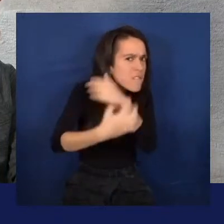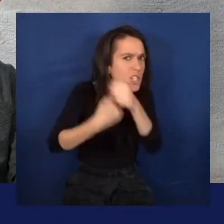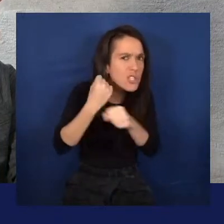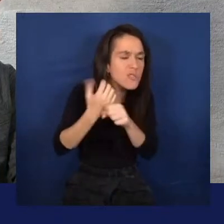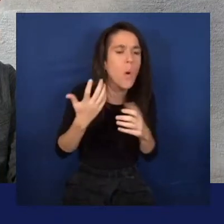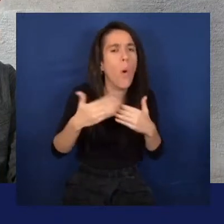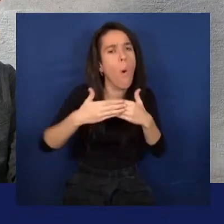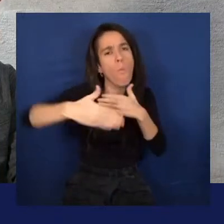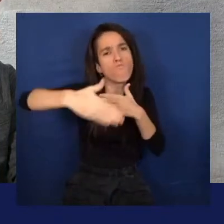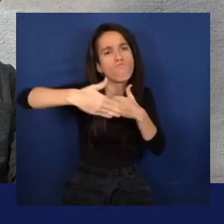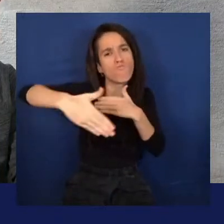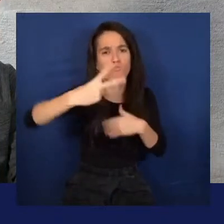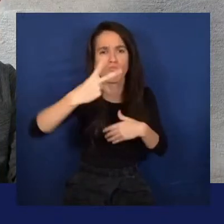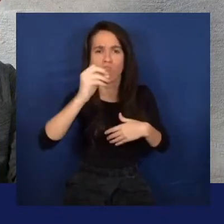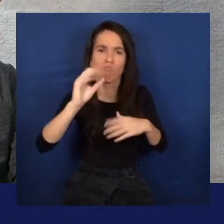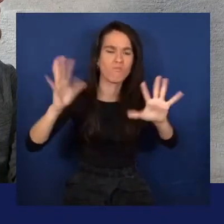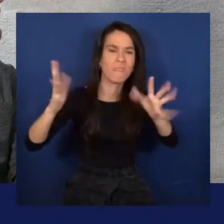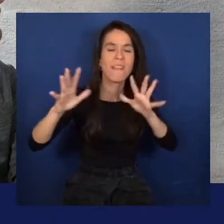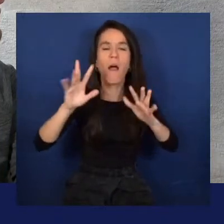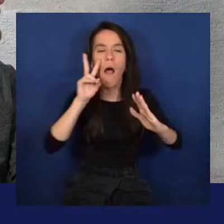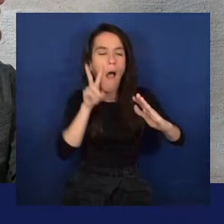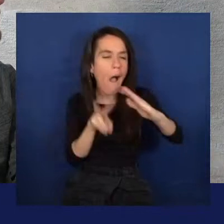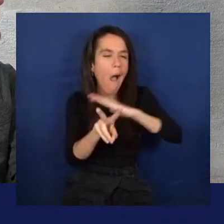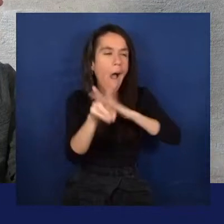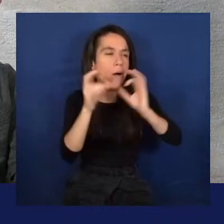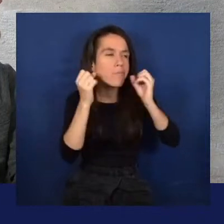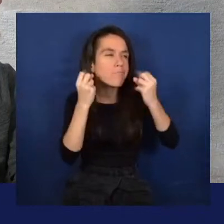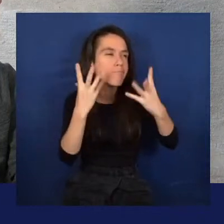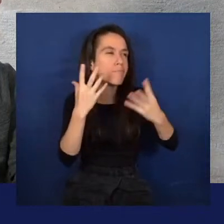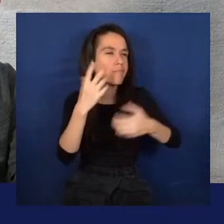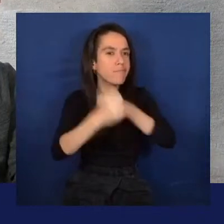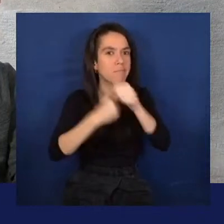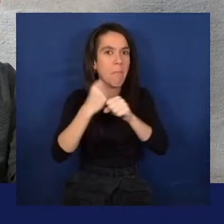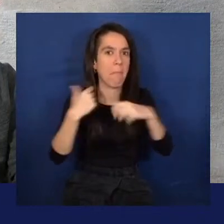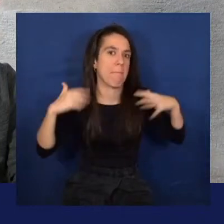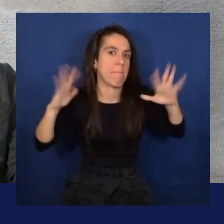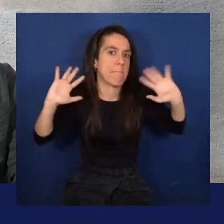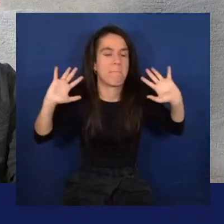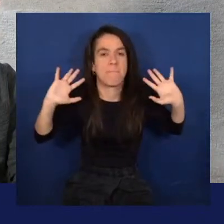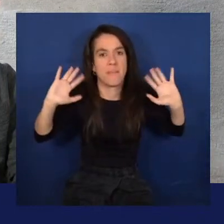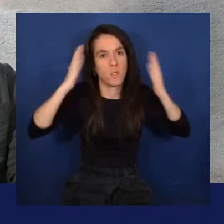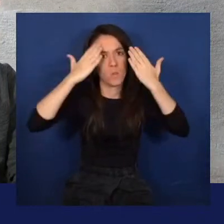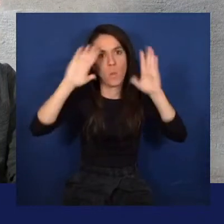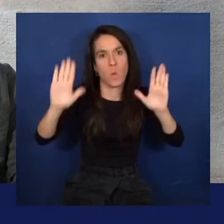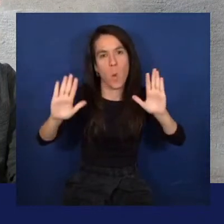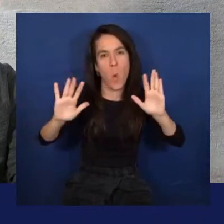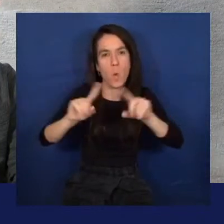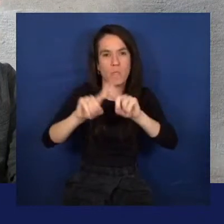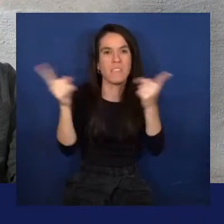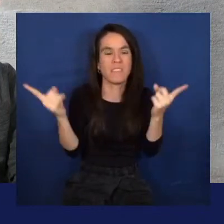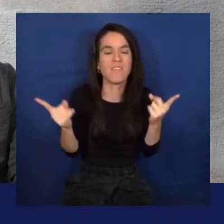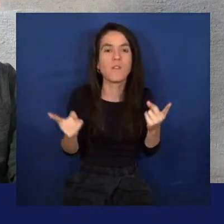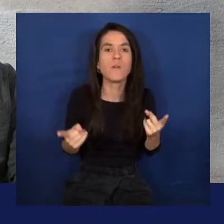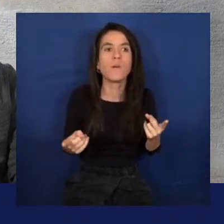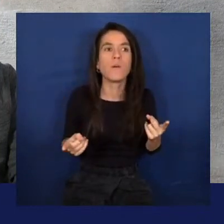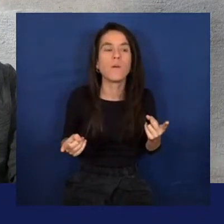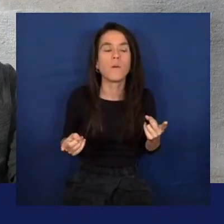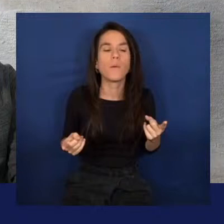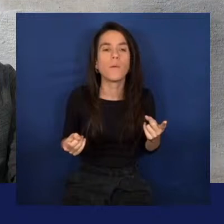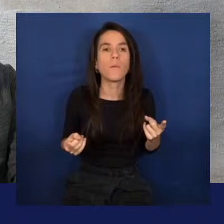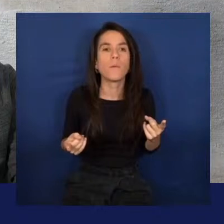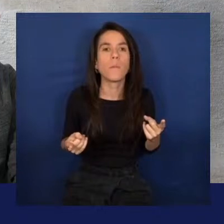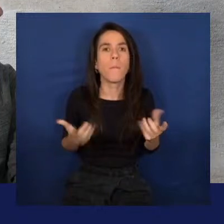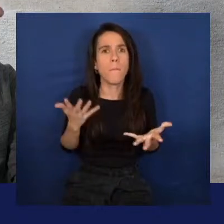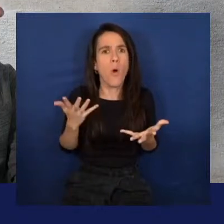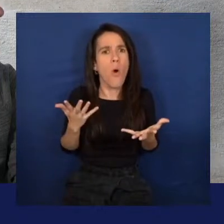I mean, it's hard to predict exactly how quickly, and there's a bunch of different models of how to go about this, and that's a whole other show. But I think that